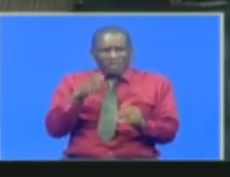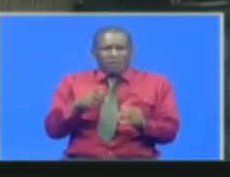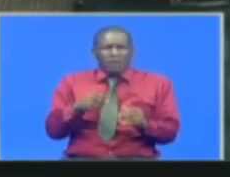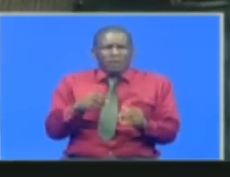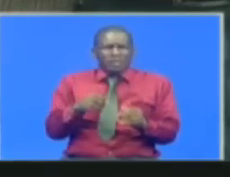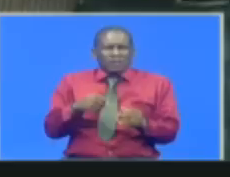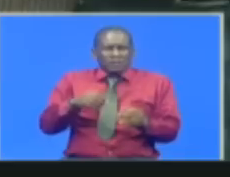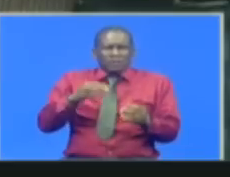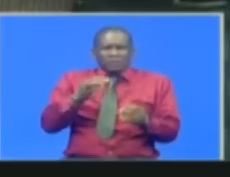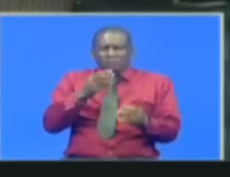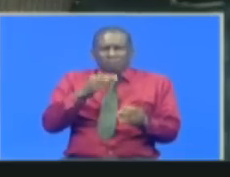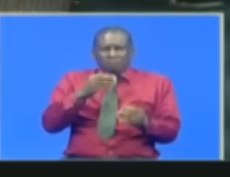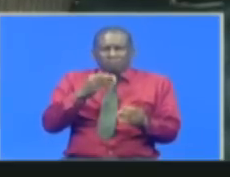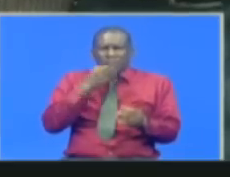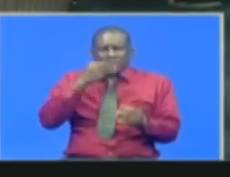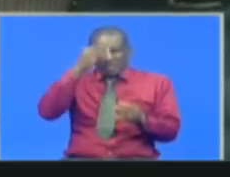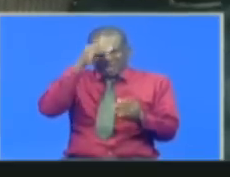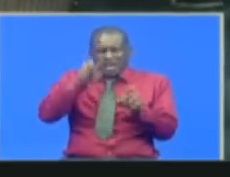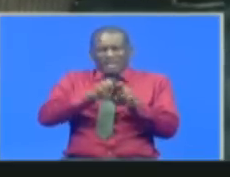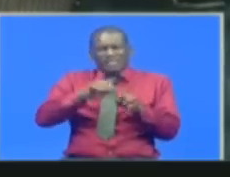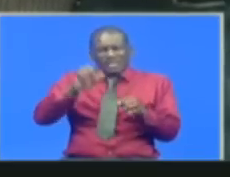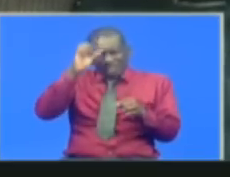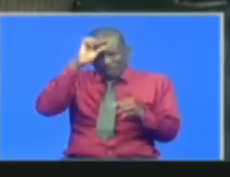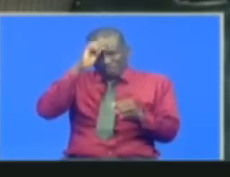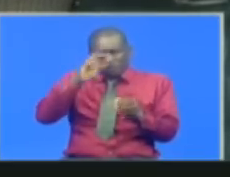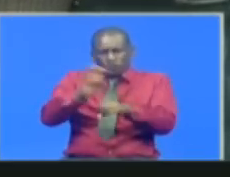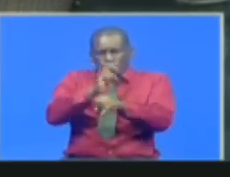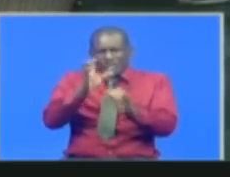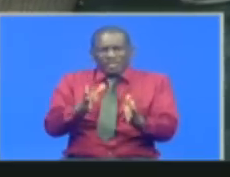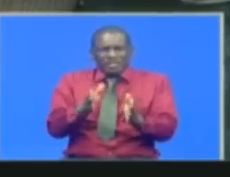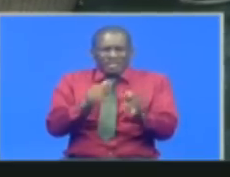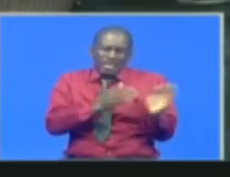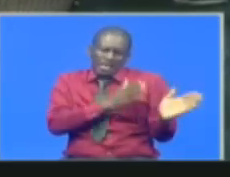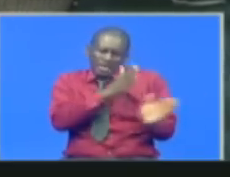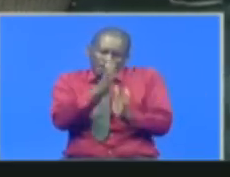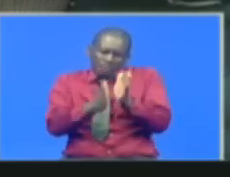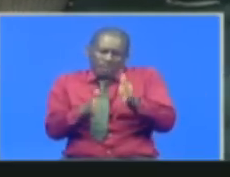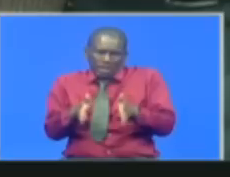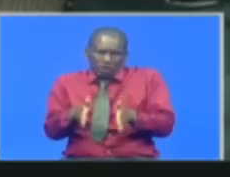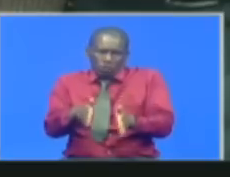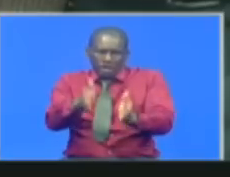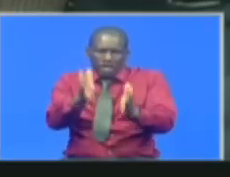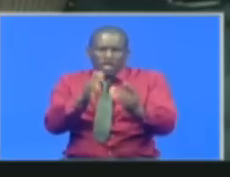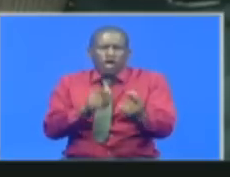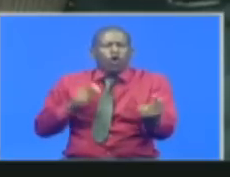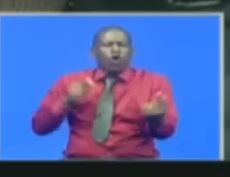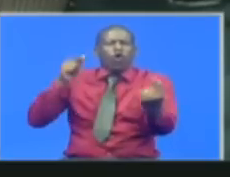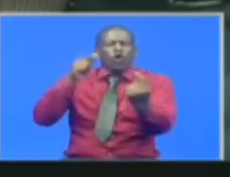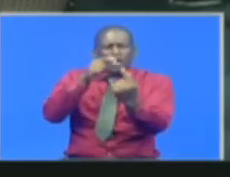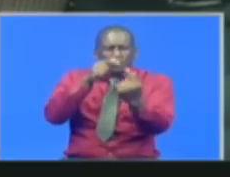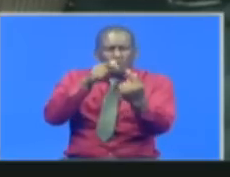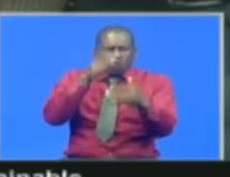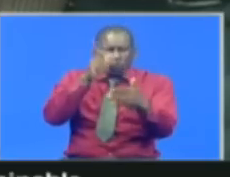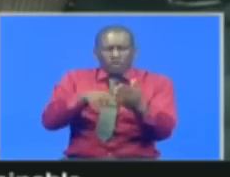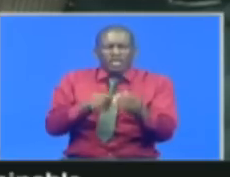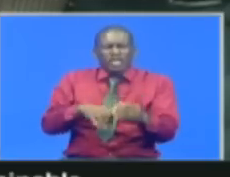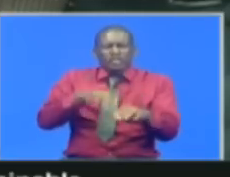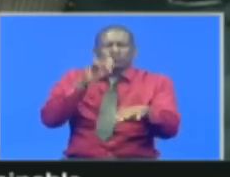masquerade as test witnesses in a design seen as aimed at defeating